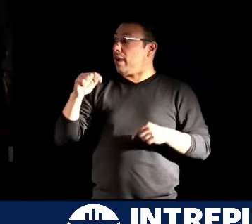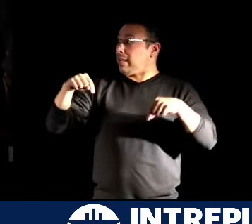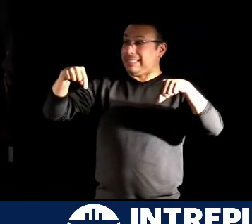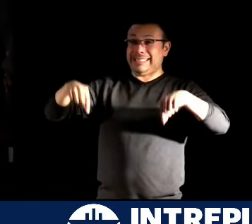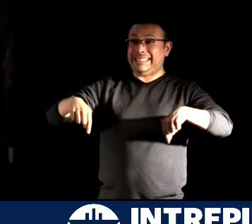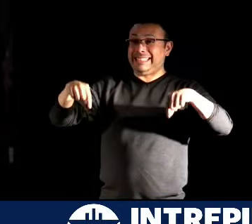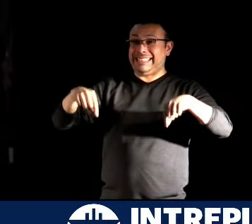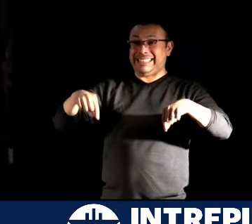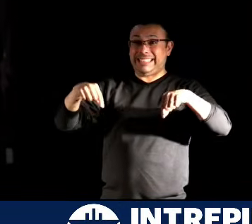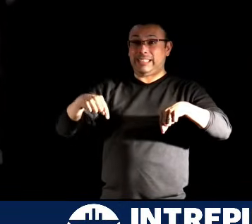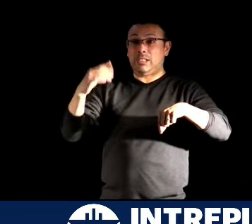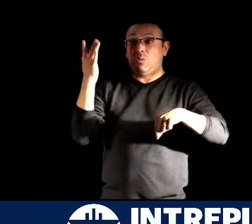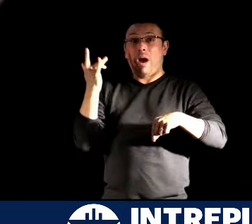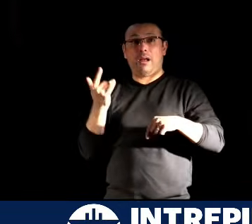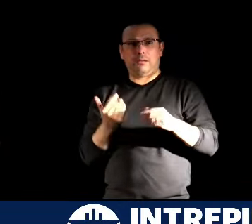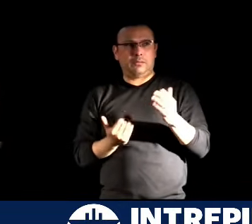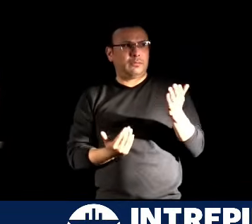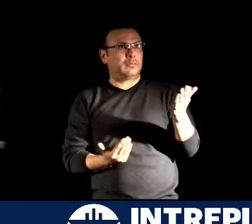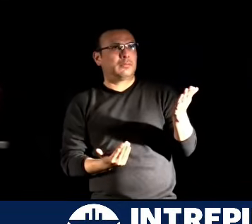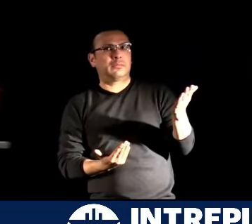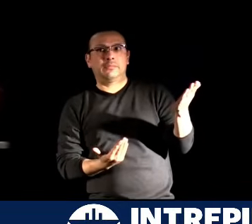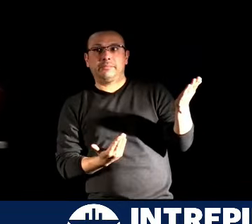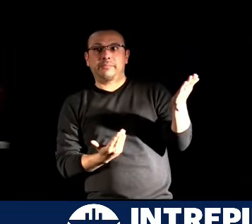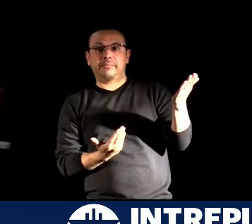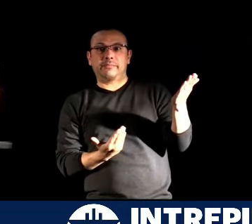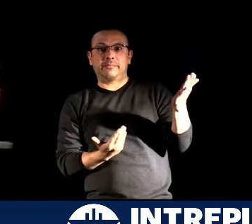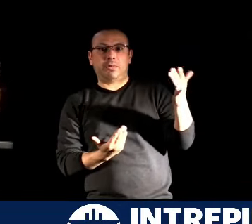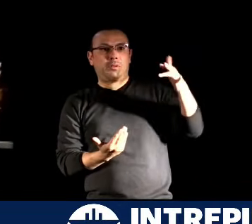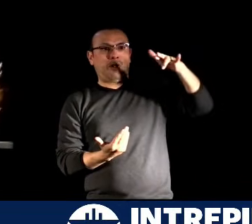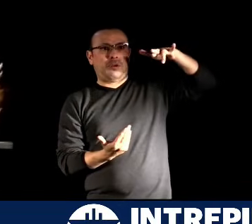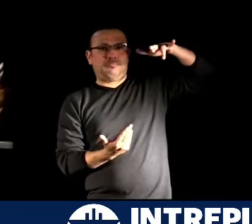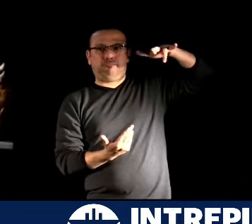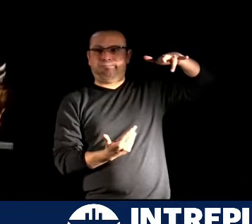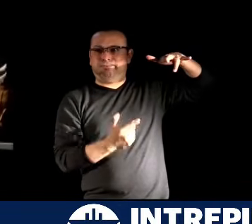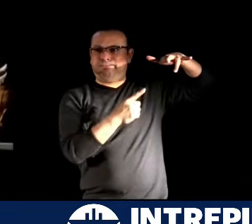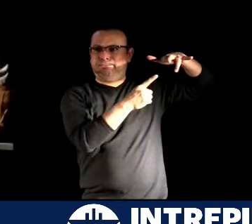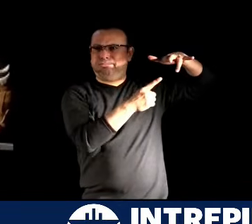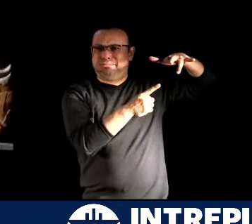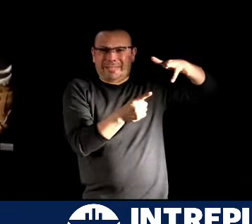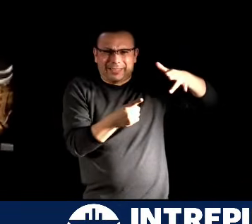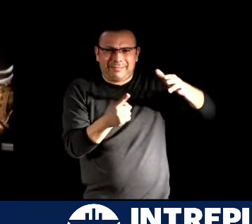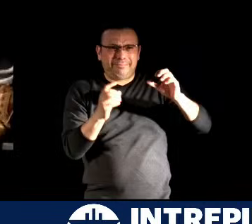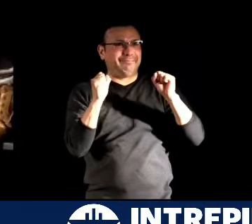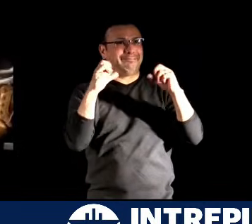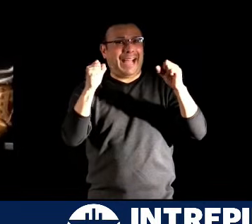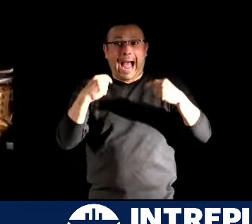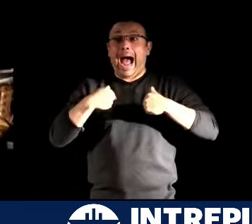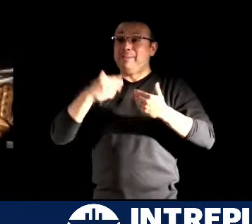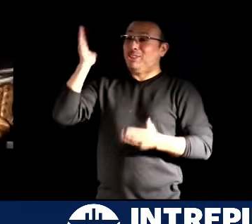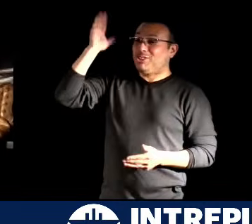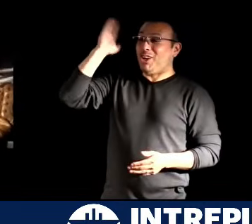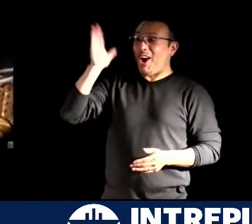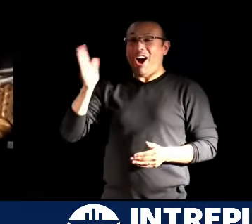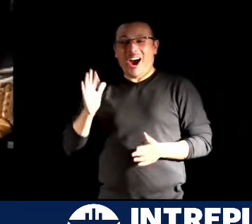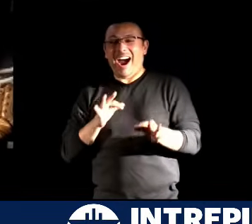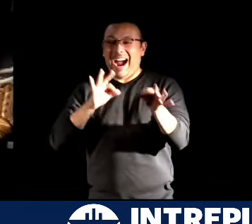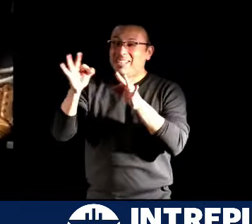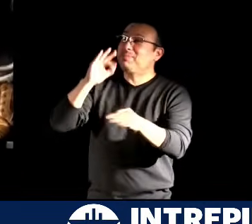We are just above us. We have the space shuttle. It's just fascinating. It's amazing. It's